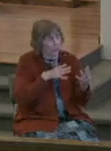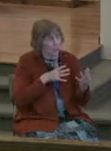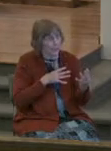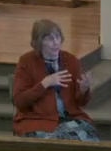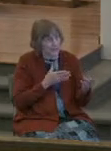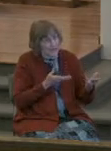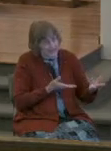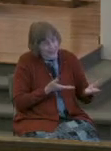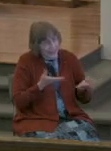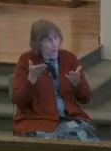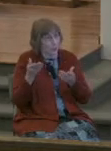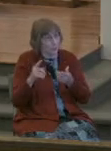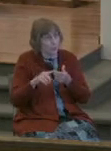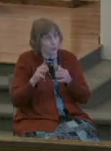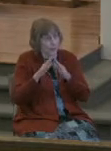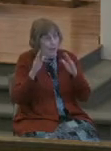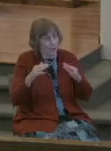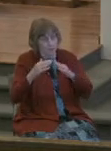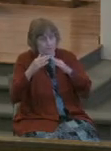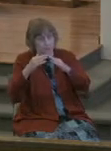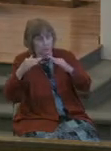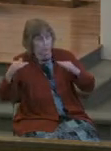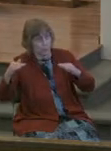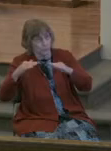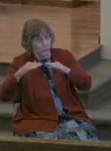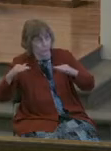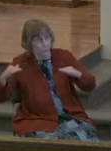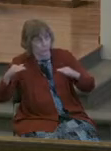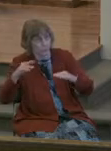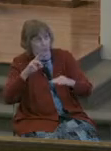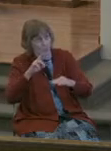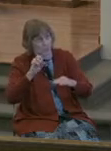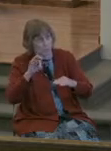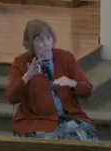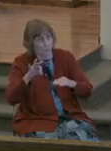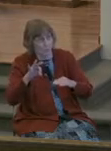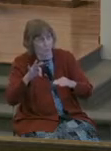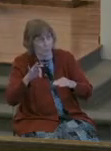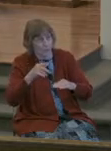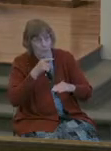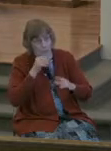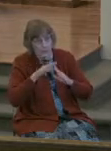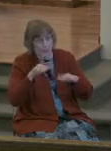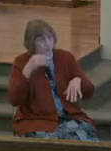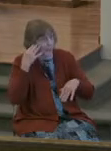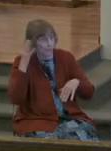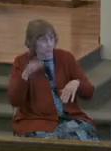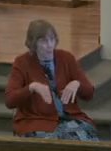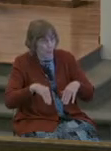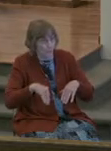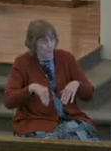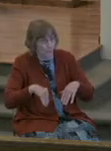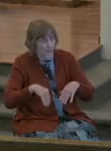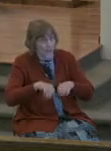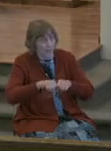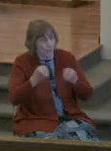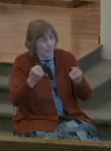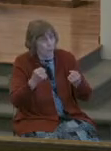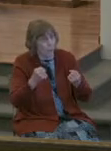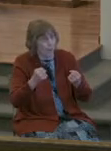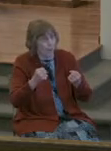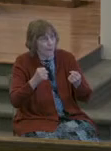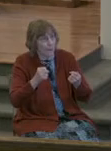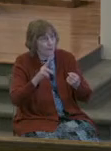their friend to the roof of the house. Whosever house it was, I don't know. And the Bible says that they started to break up the